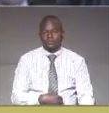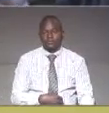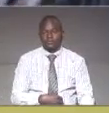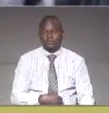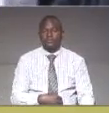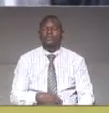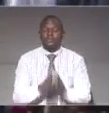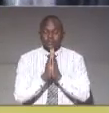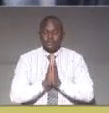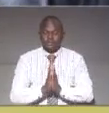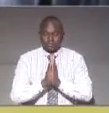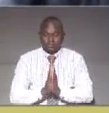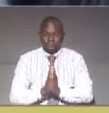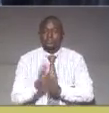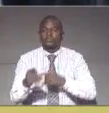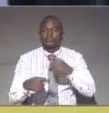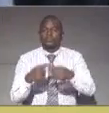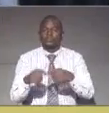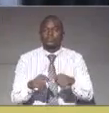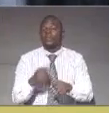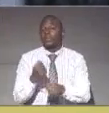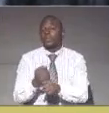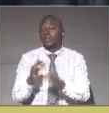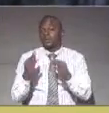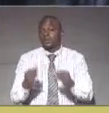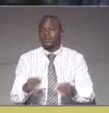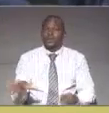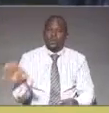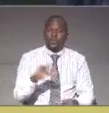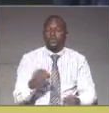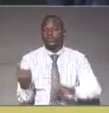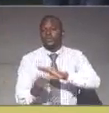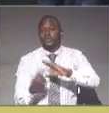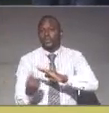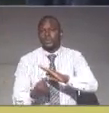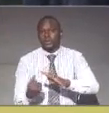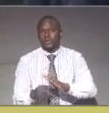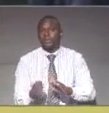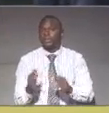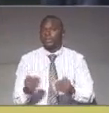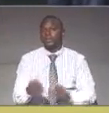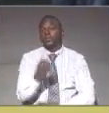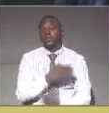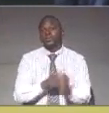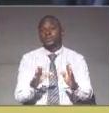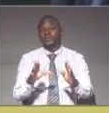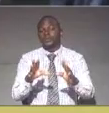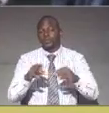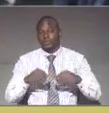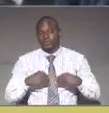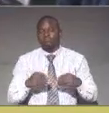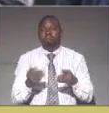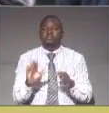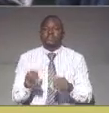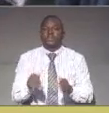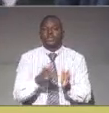Pray continually. Give thanks in all circumstances, for that is God's will for you